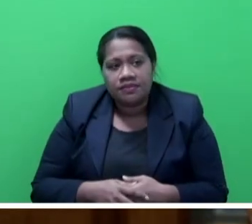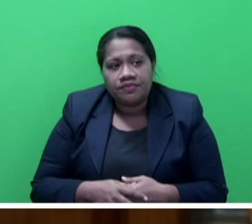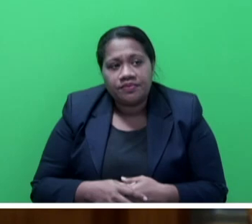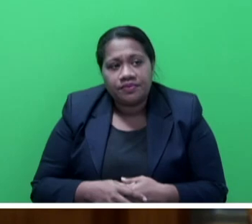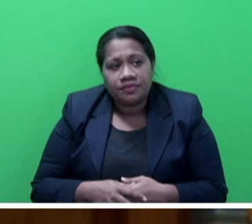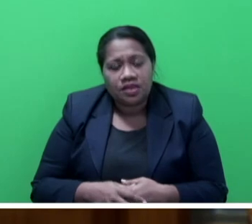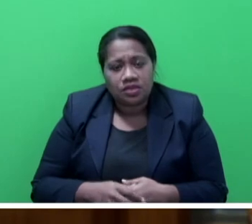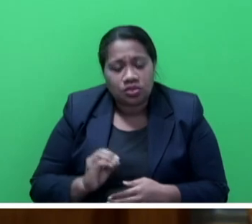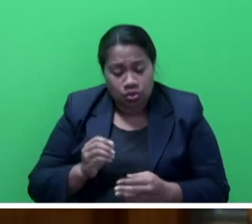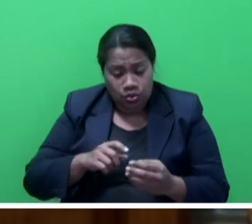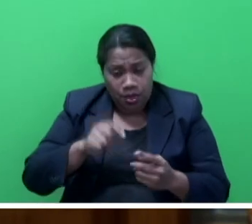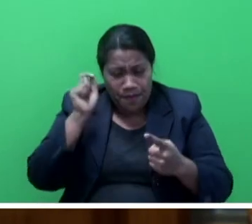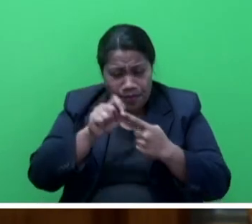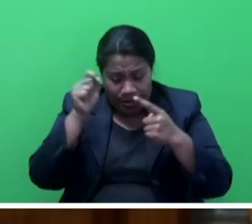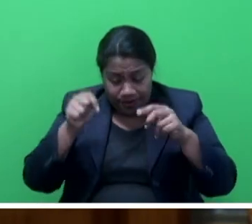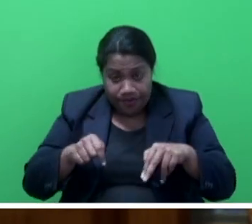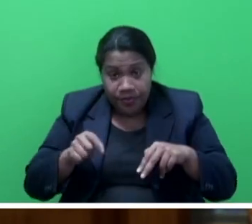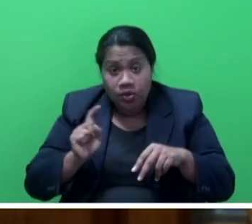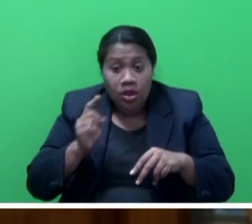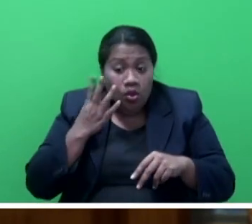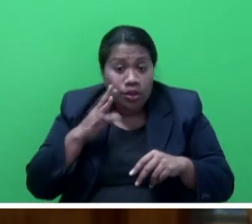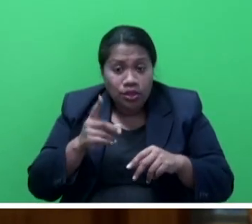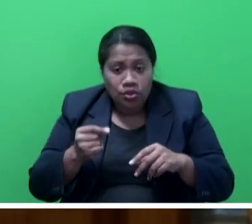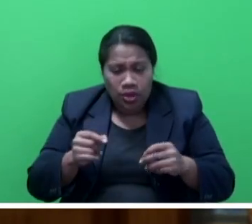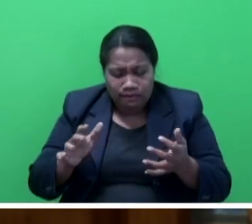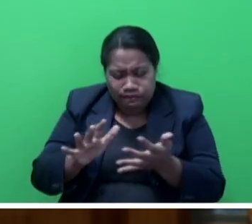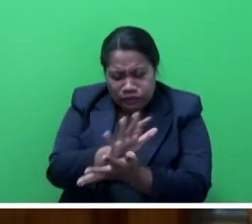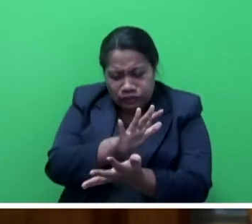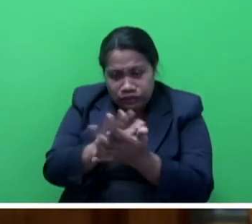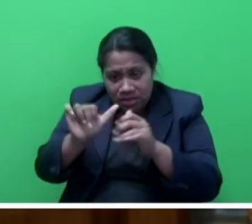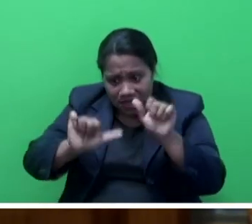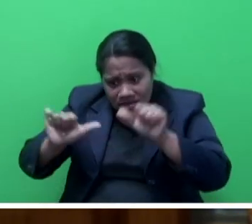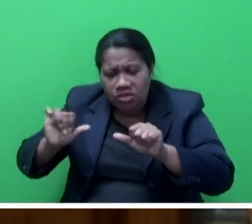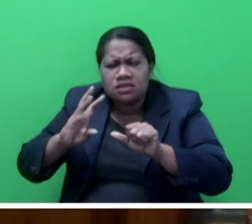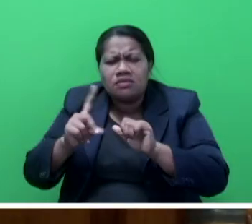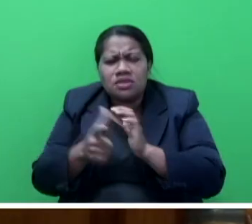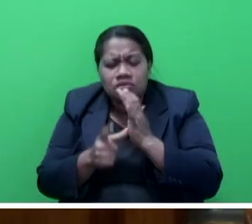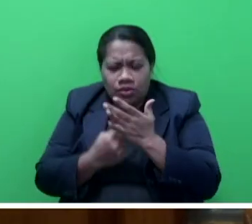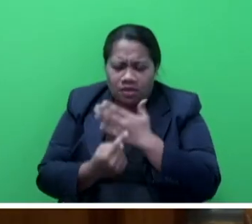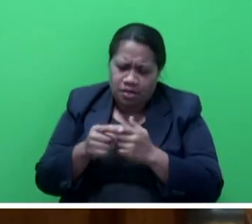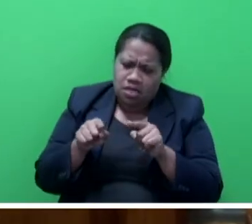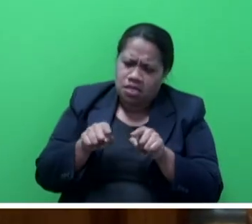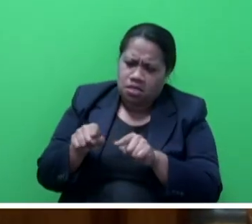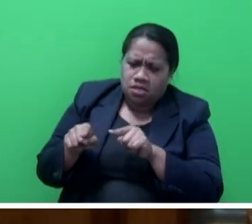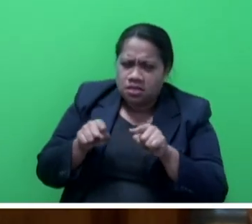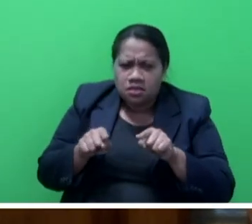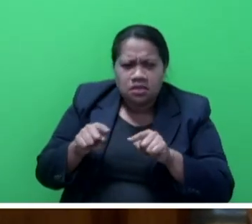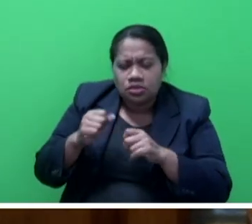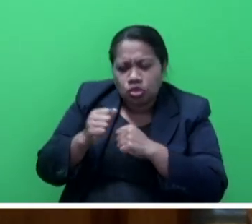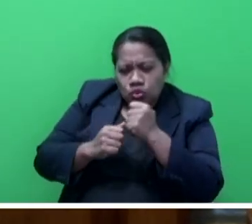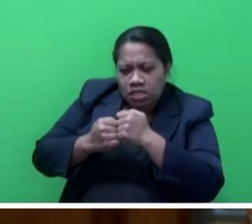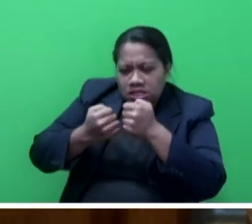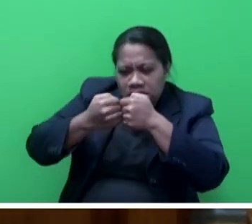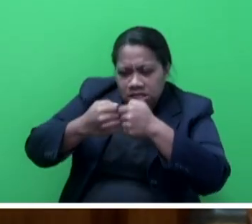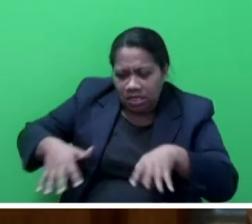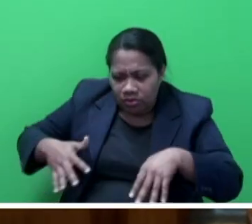is when we do our damage assessment, sometimes we fail to see the structural damage left to buildings that don't get